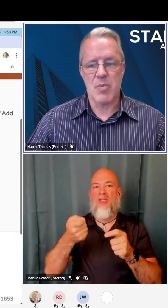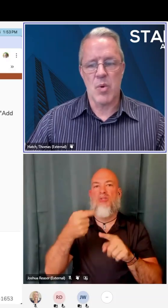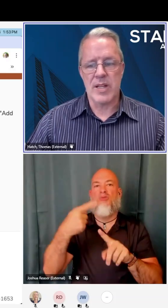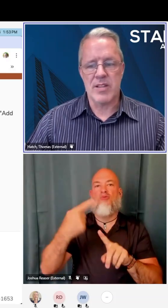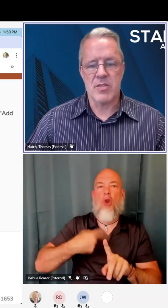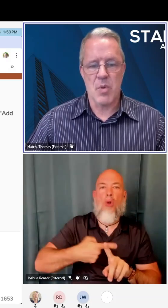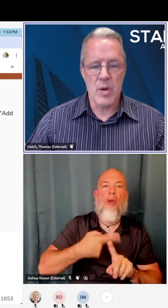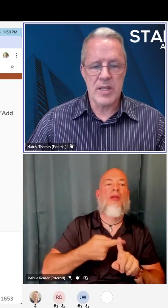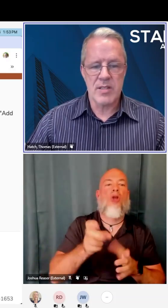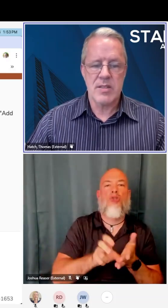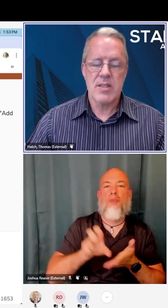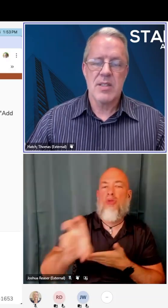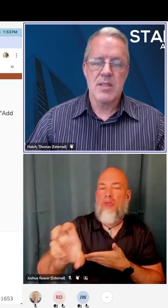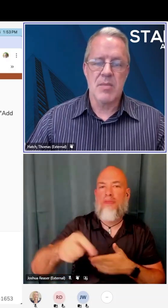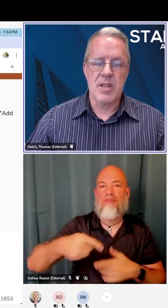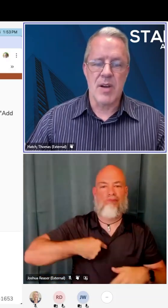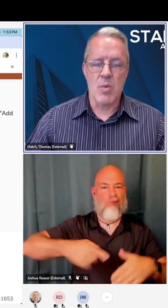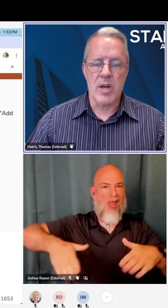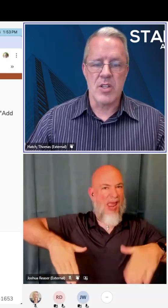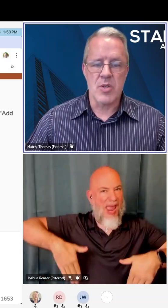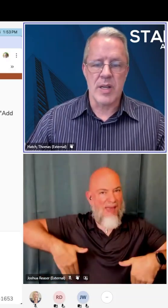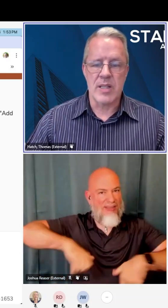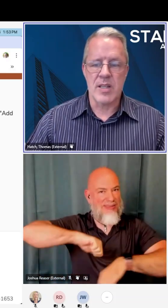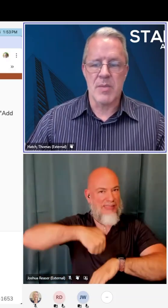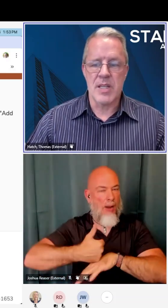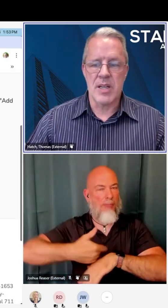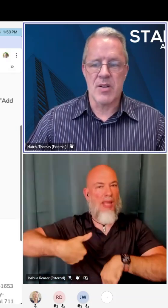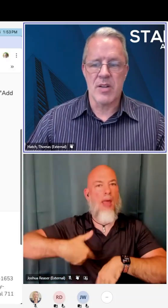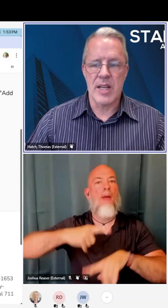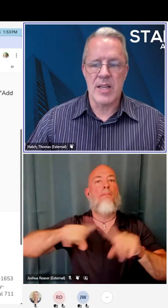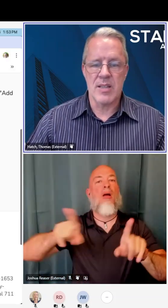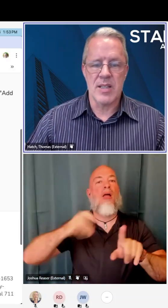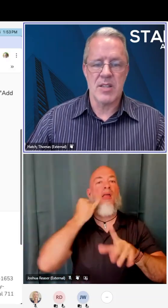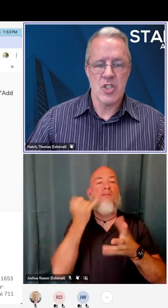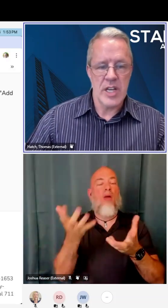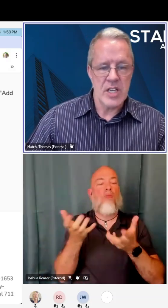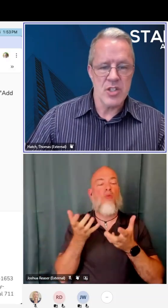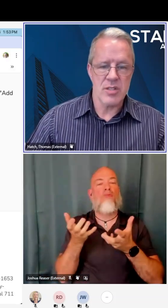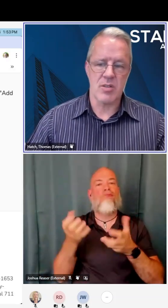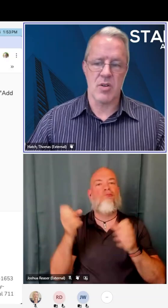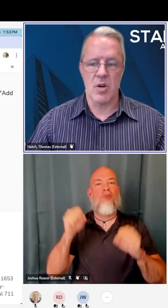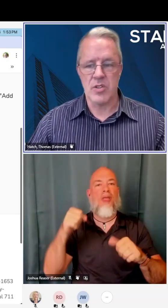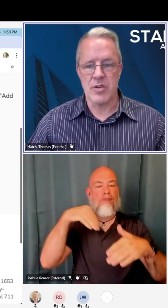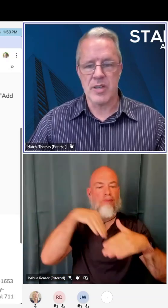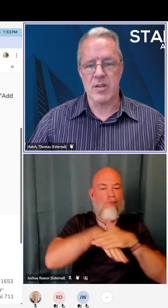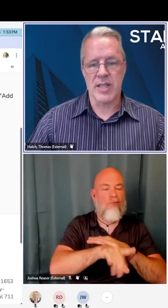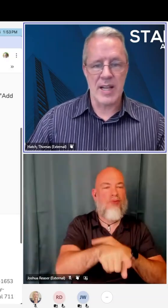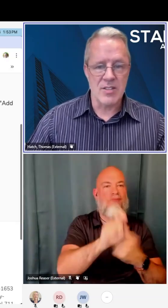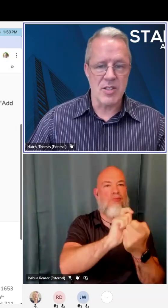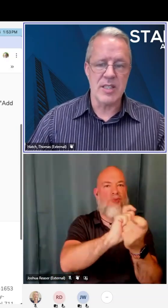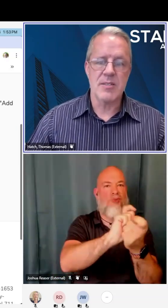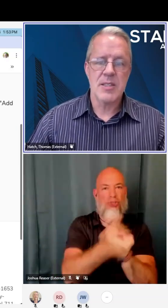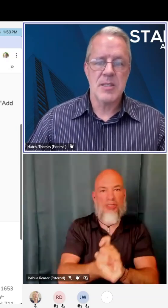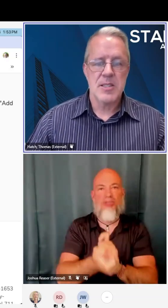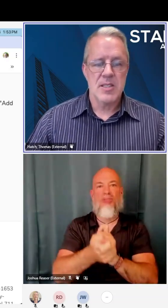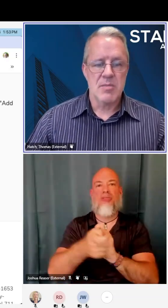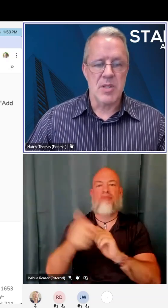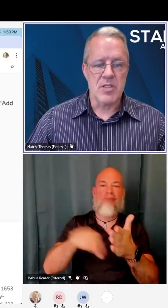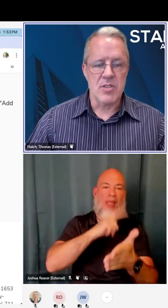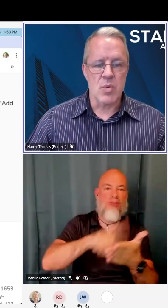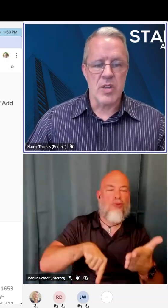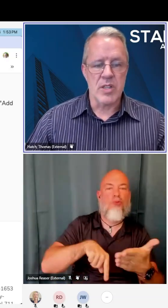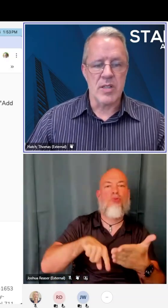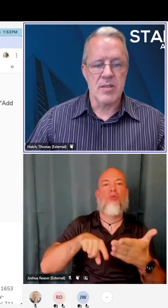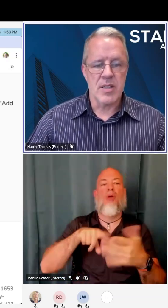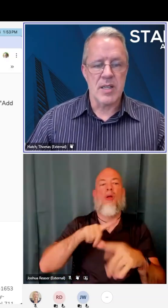not set up one at this point, but if I wanted to, I could come in here and change it or alter it or cancel it.